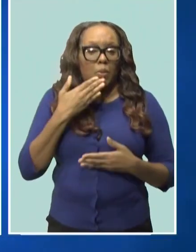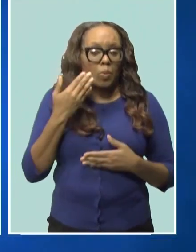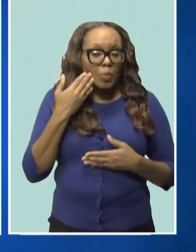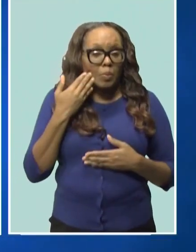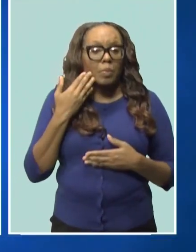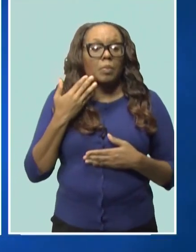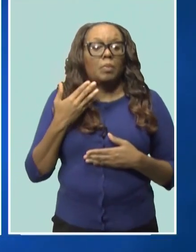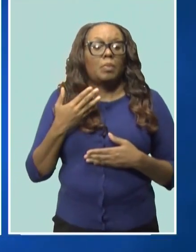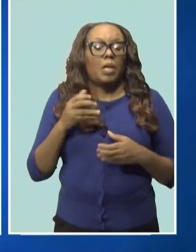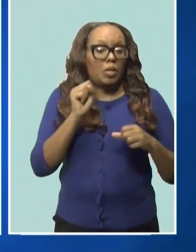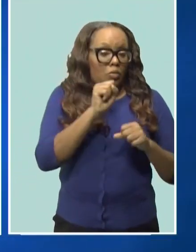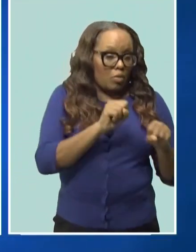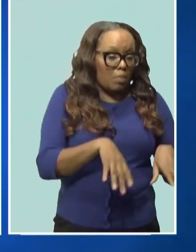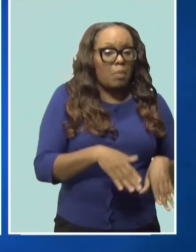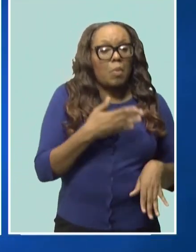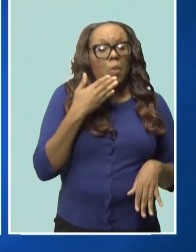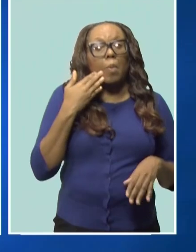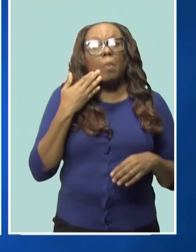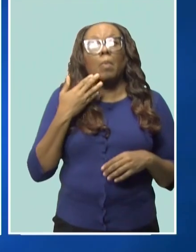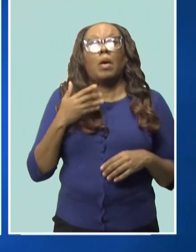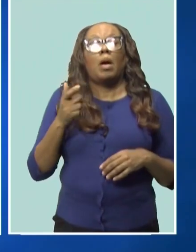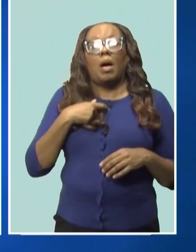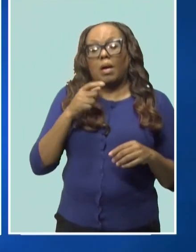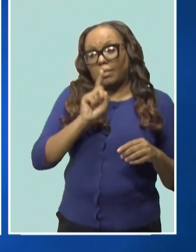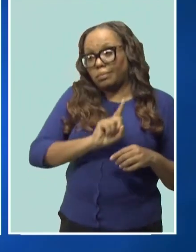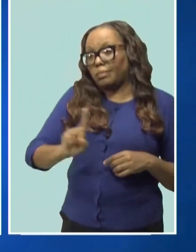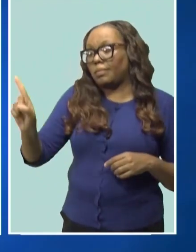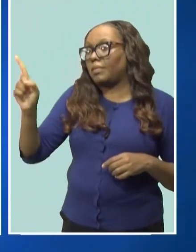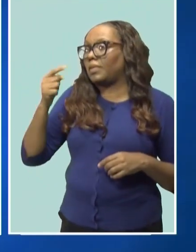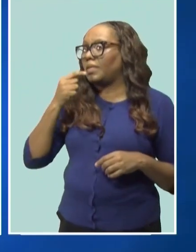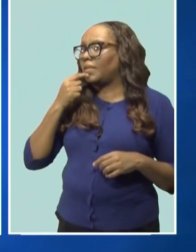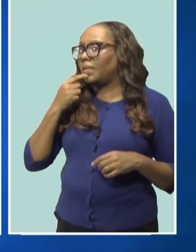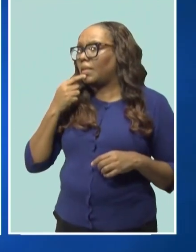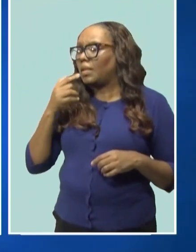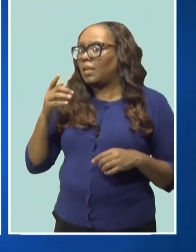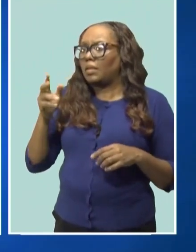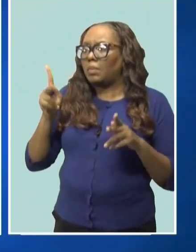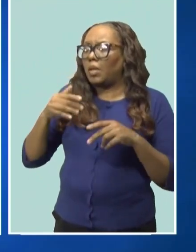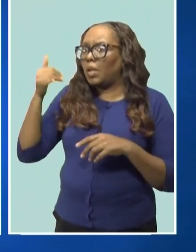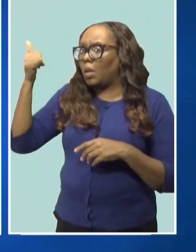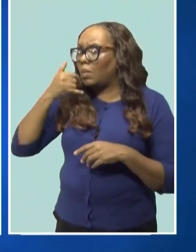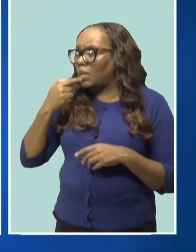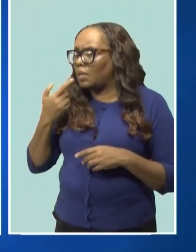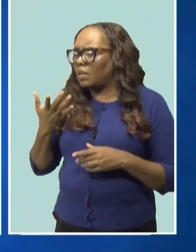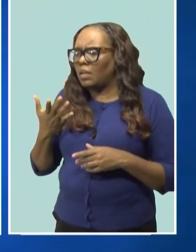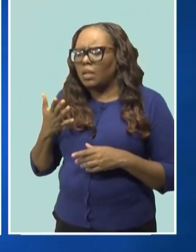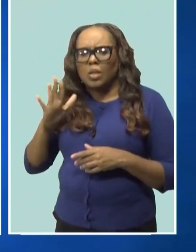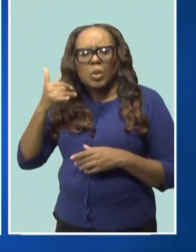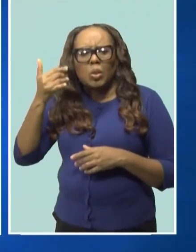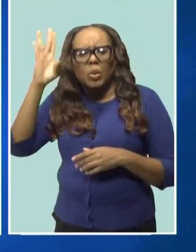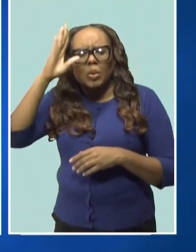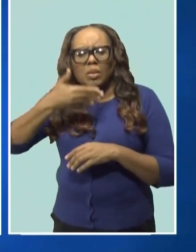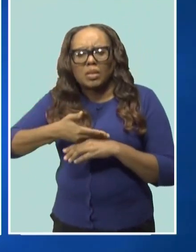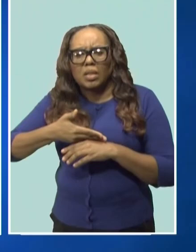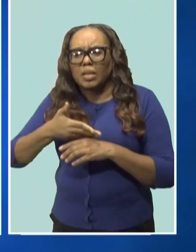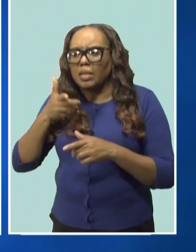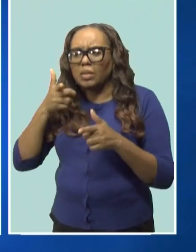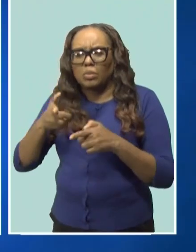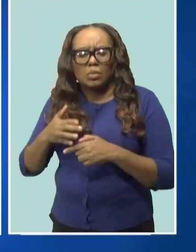way home, my last son called and tell me that my son get shot again. And I turn and come back at the